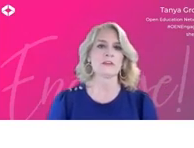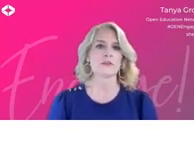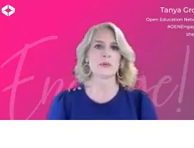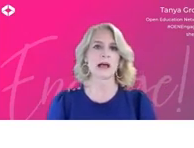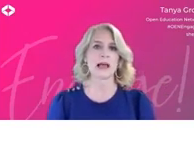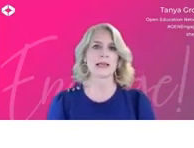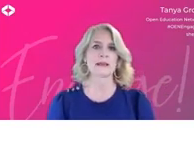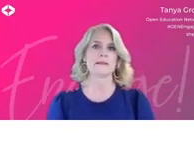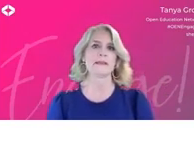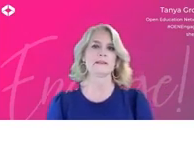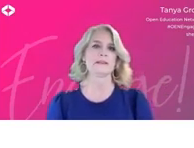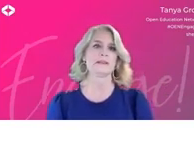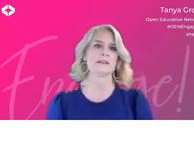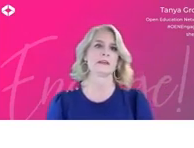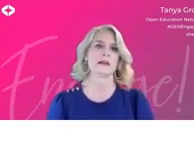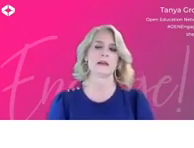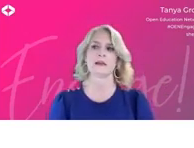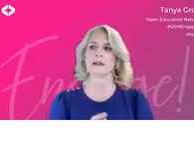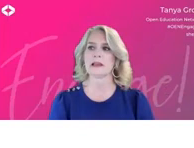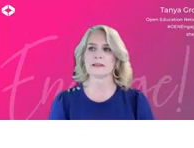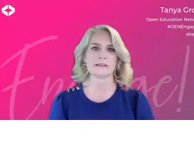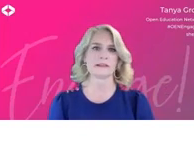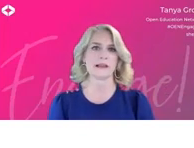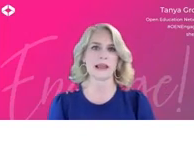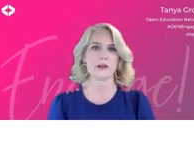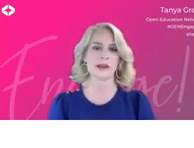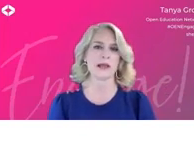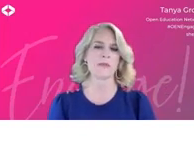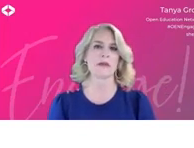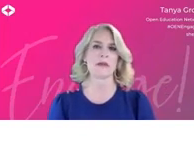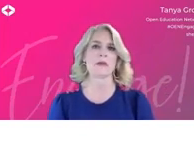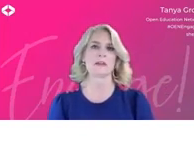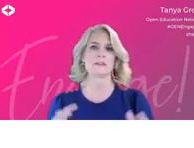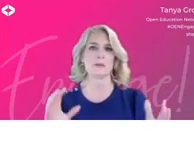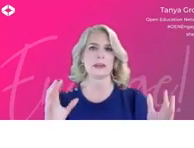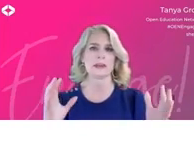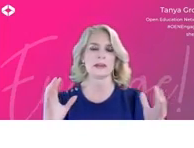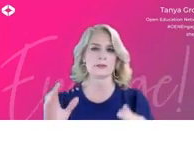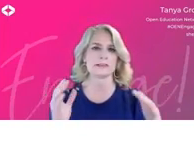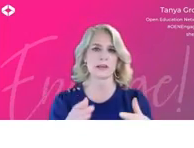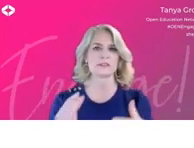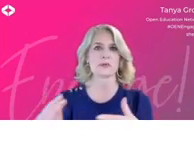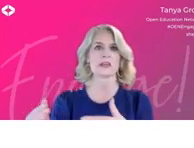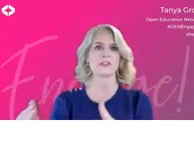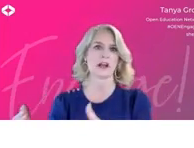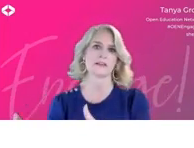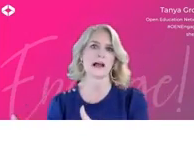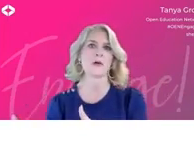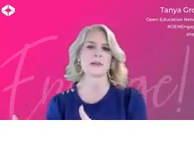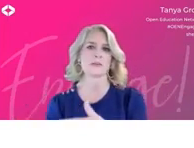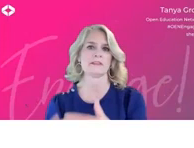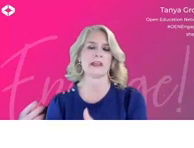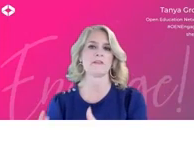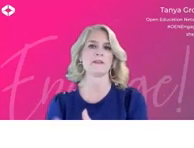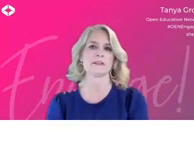We drew upon this nice diagram. And so we, you know, the steps are really chunked